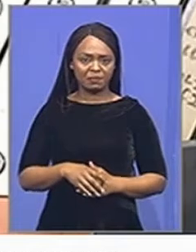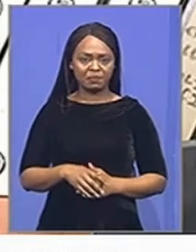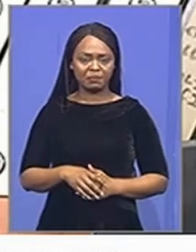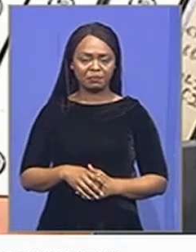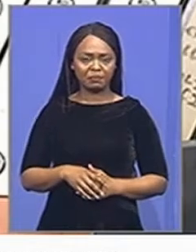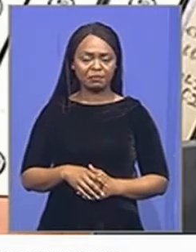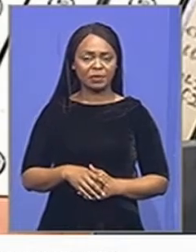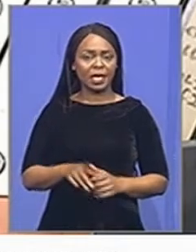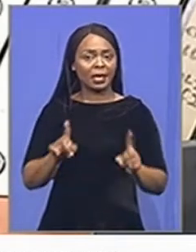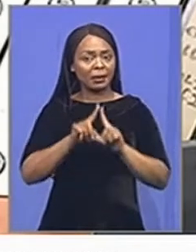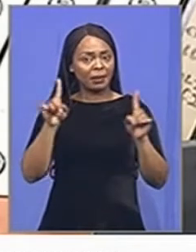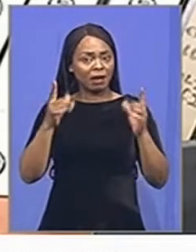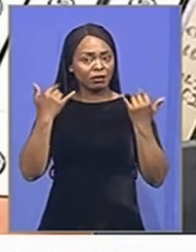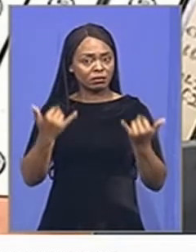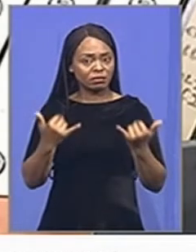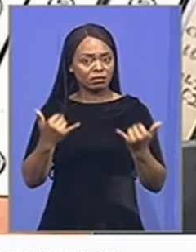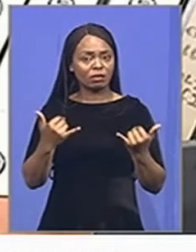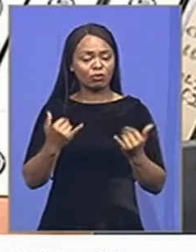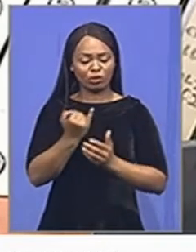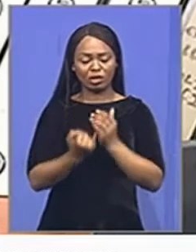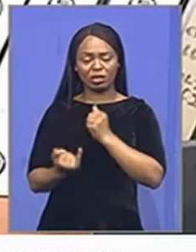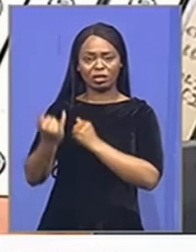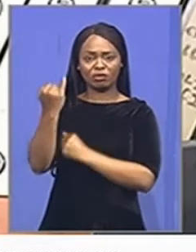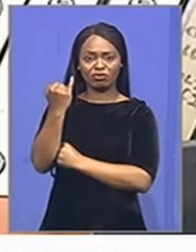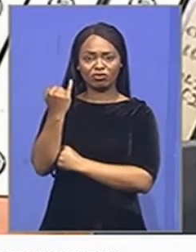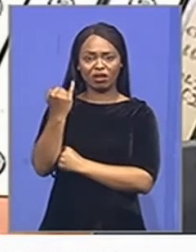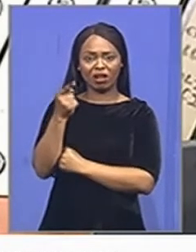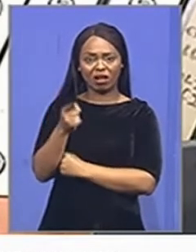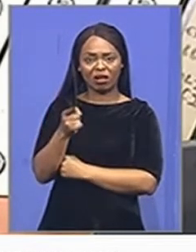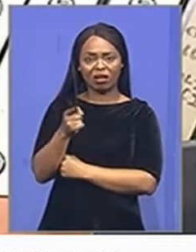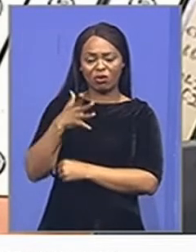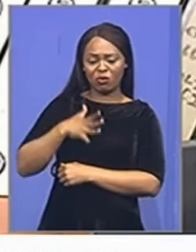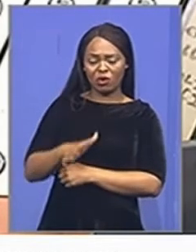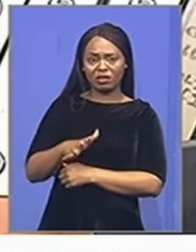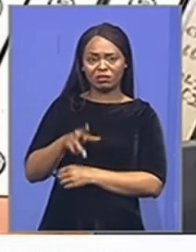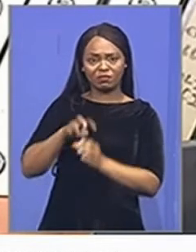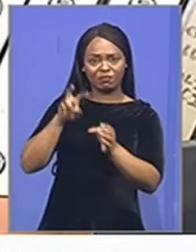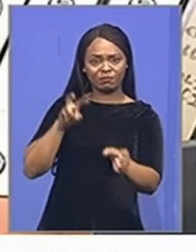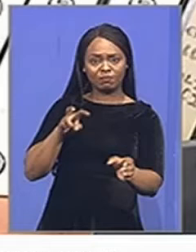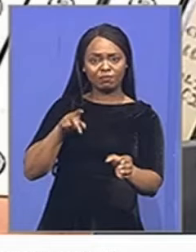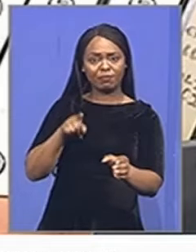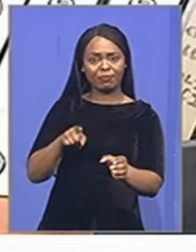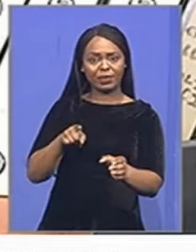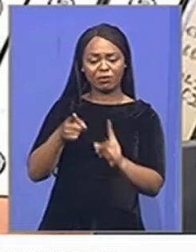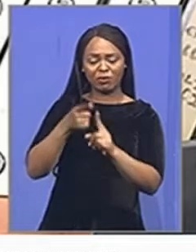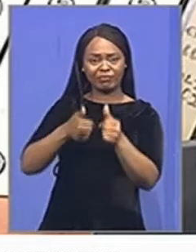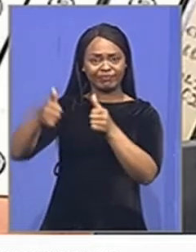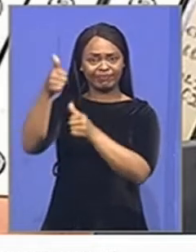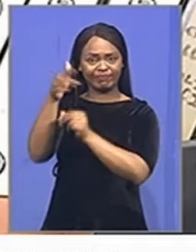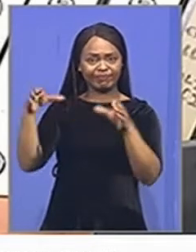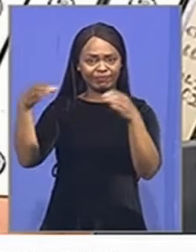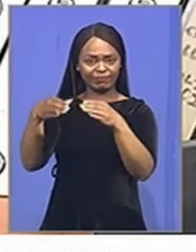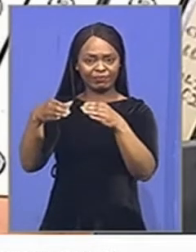Had I and like-minded individuals resigned from the executive, we would have had